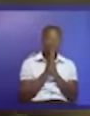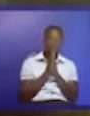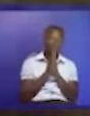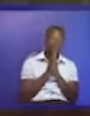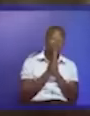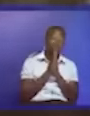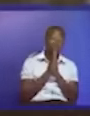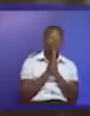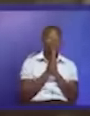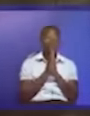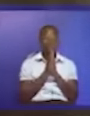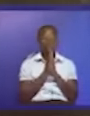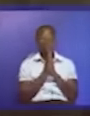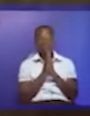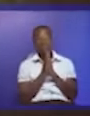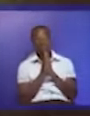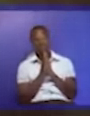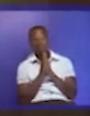Hallelujah.